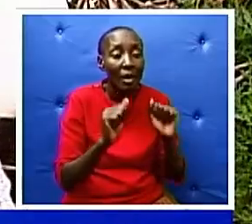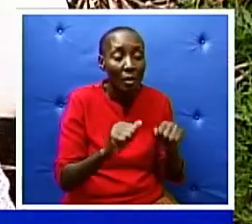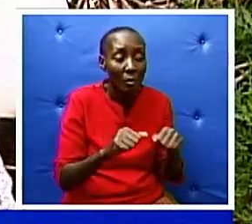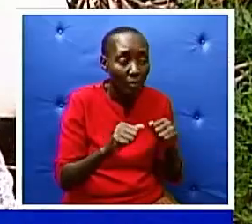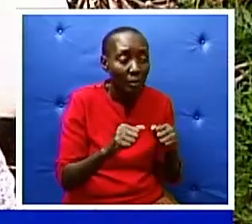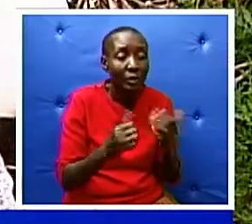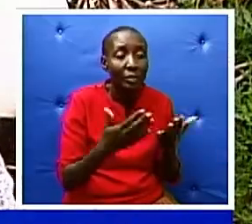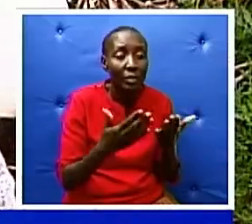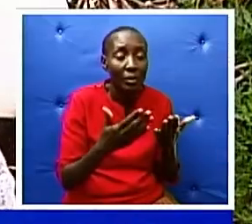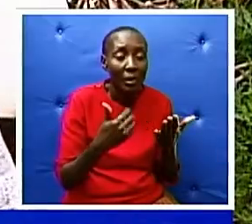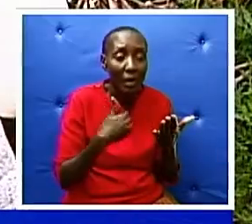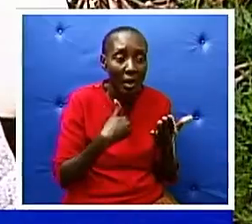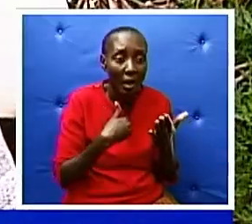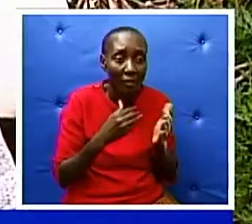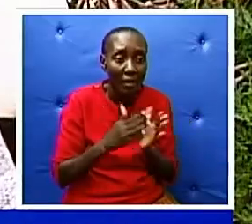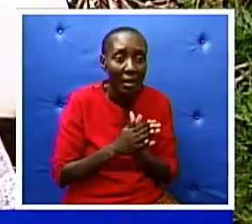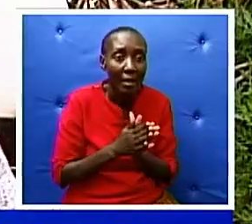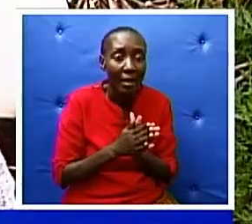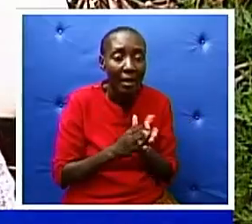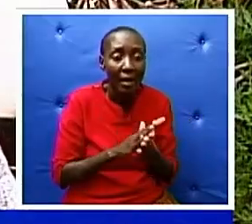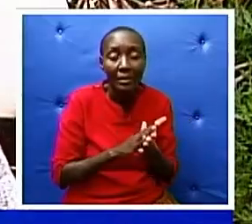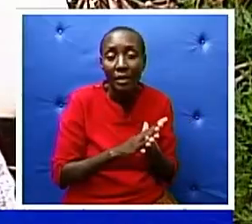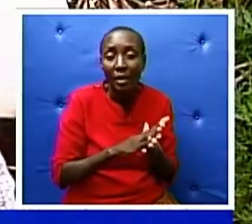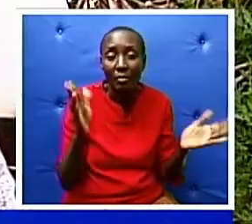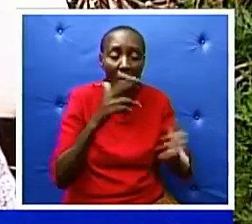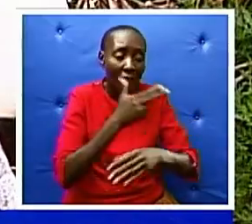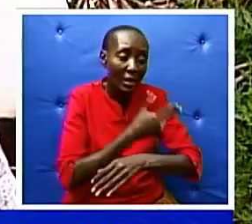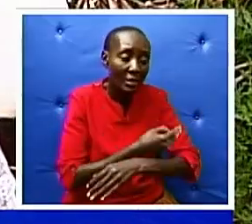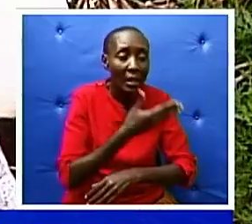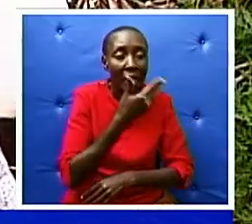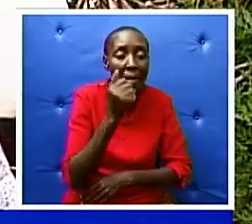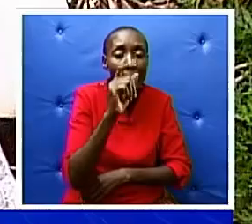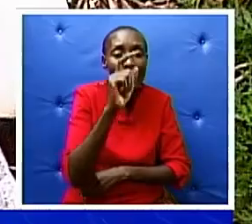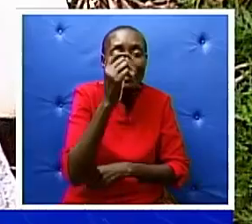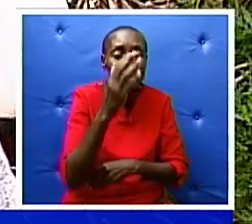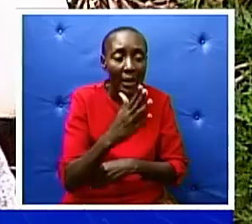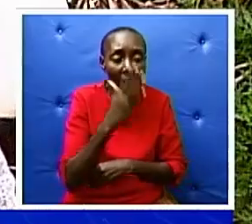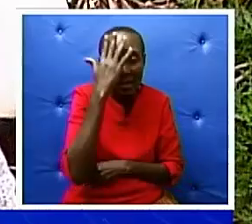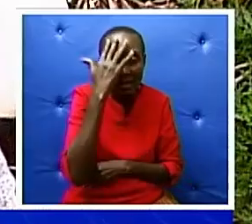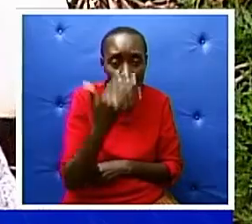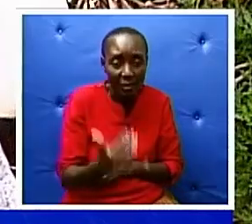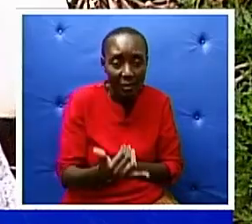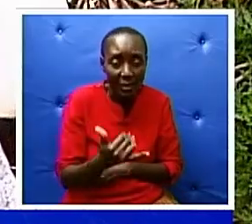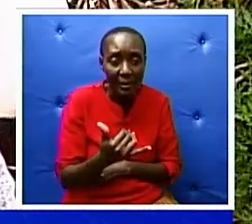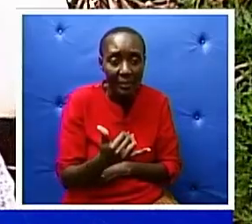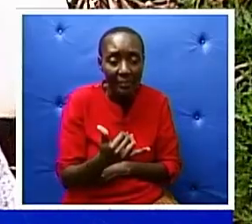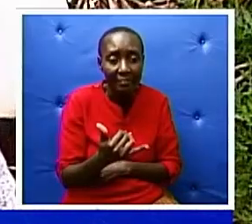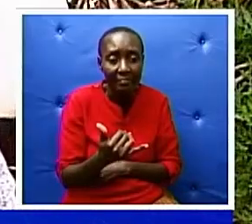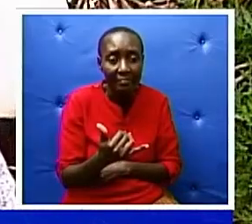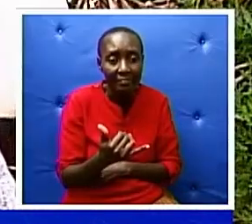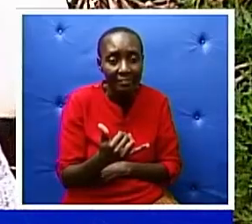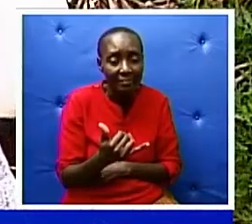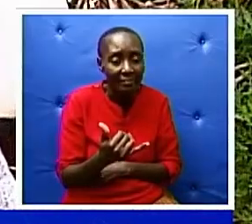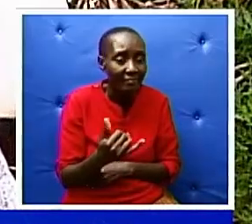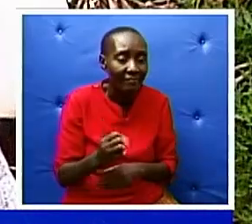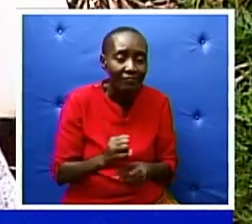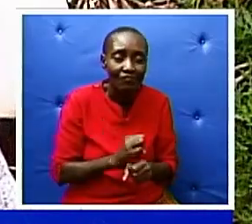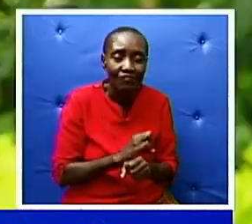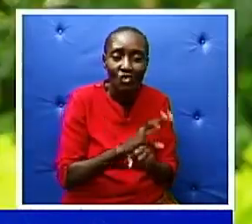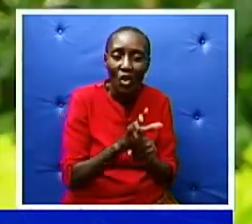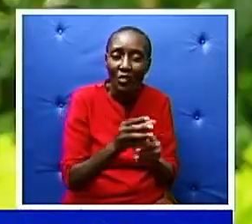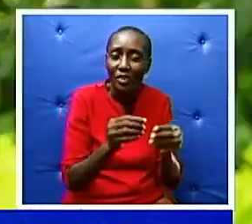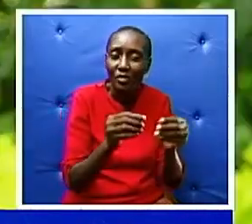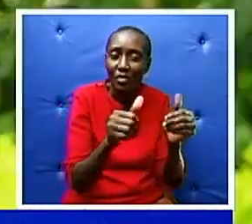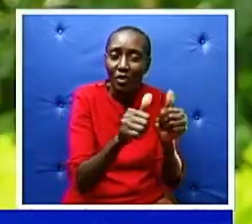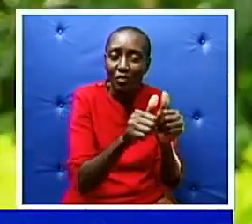mass vaccination, then the better for all Kenyans, because we will be done with this mess and looking up to